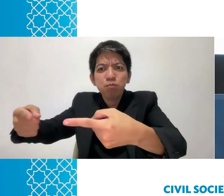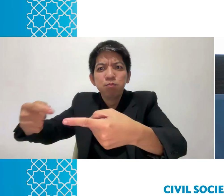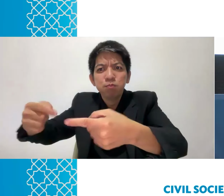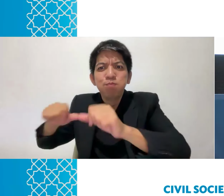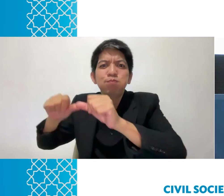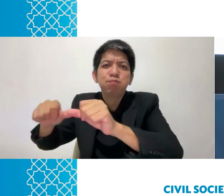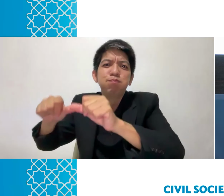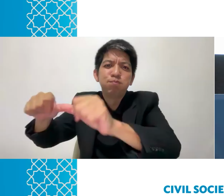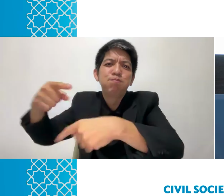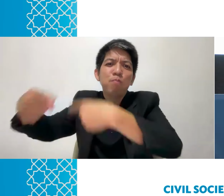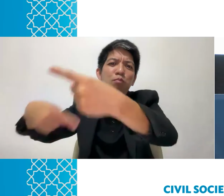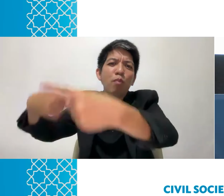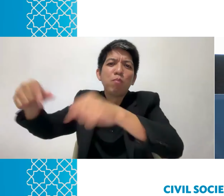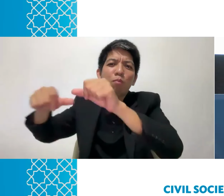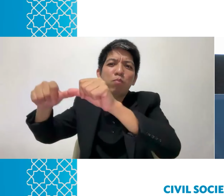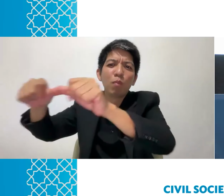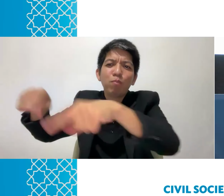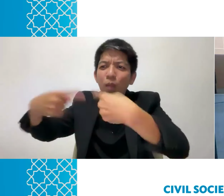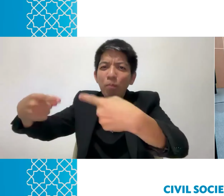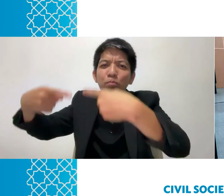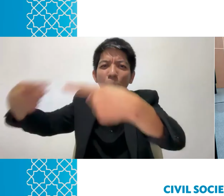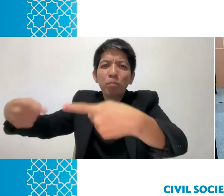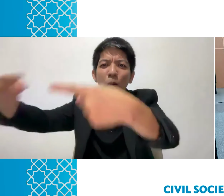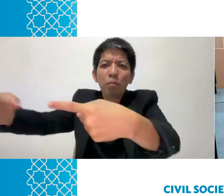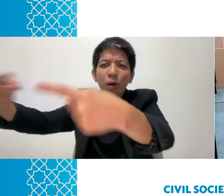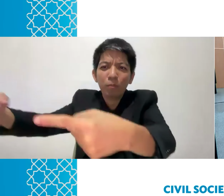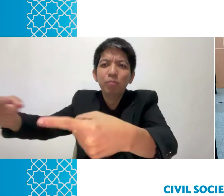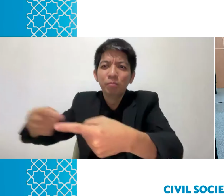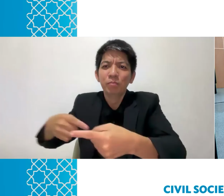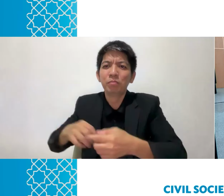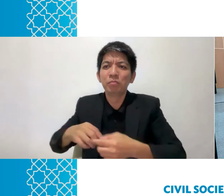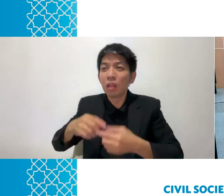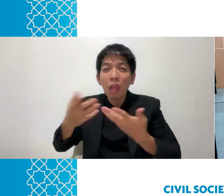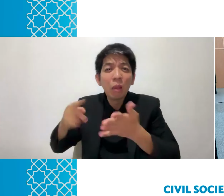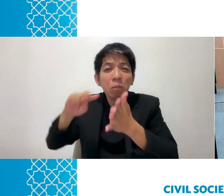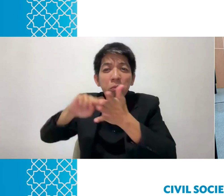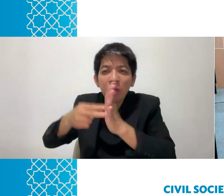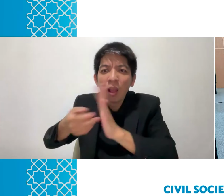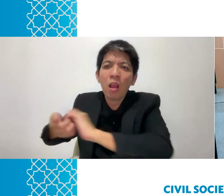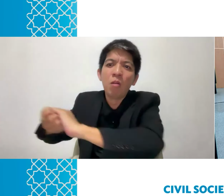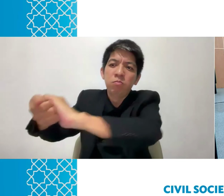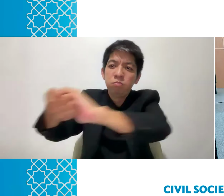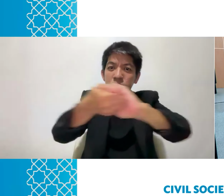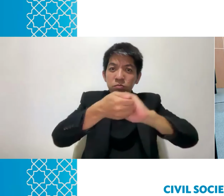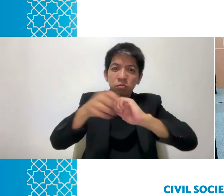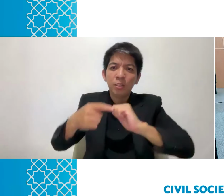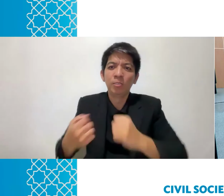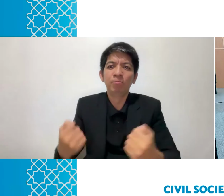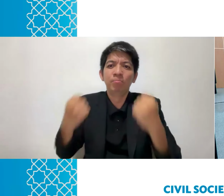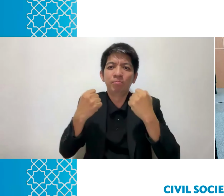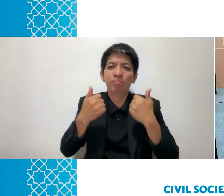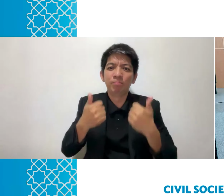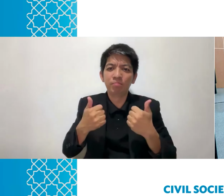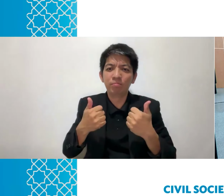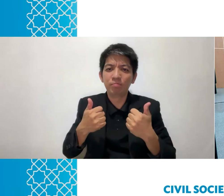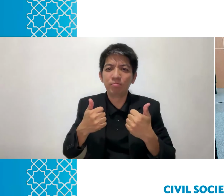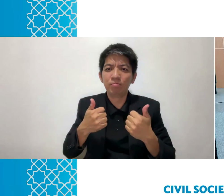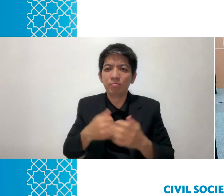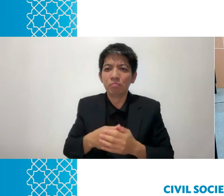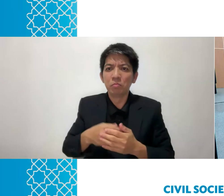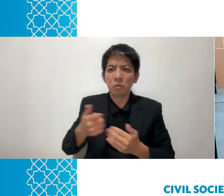where the engagement becomes very concrete and becomes so critical for sustainability. So to